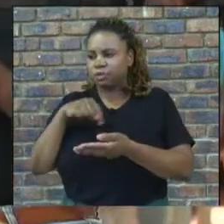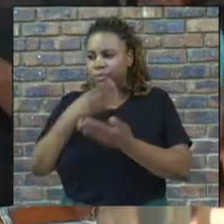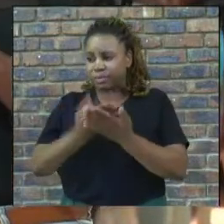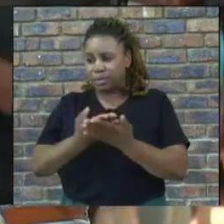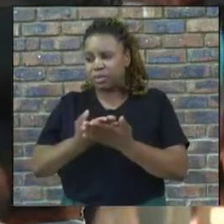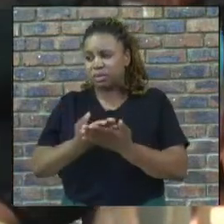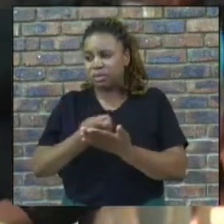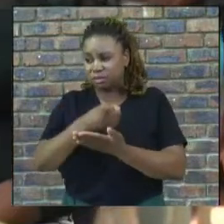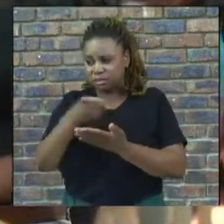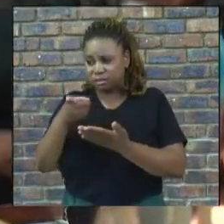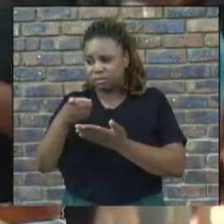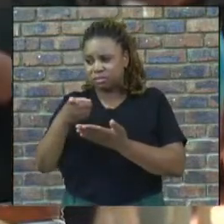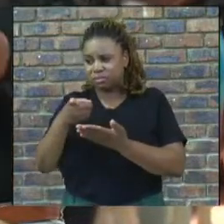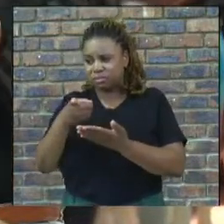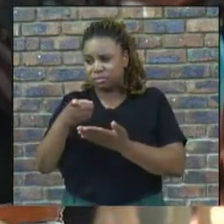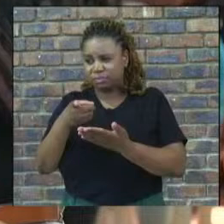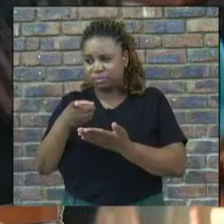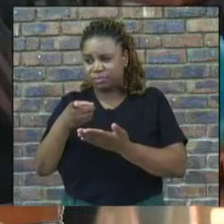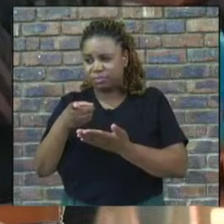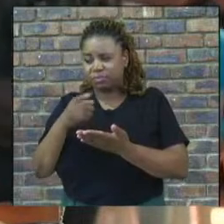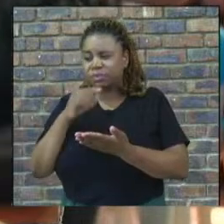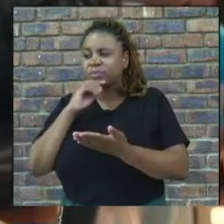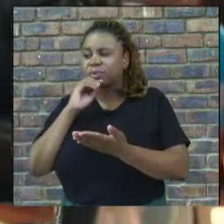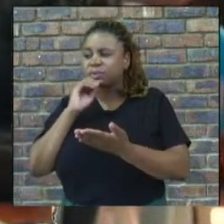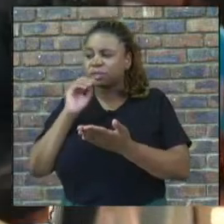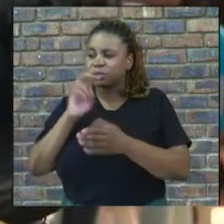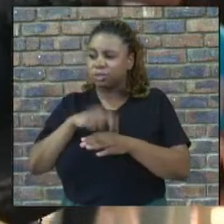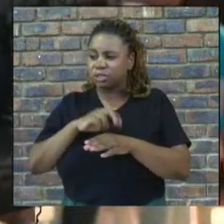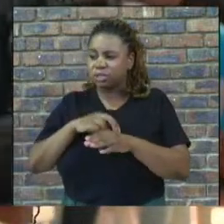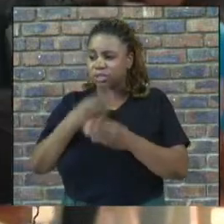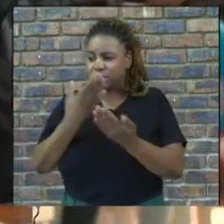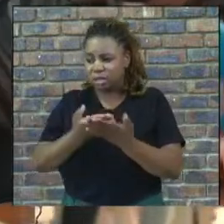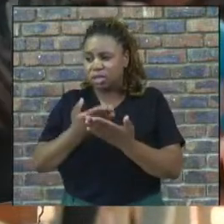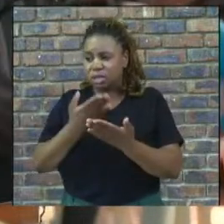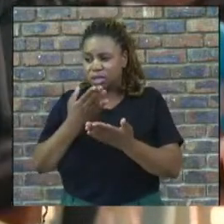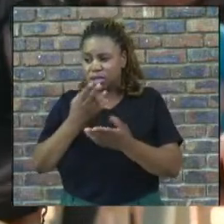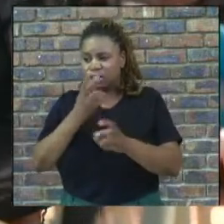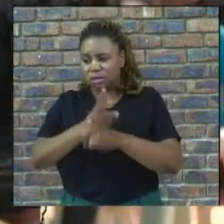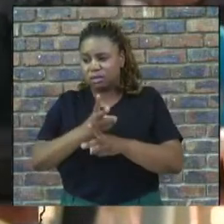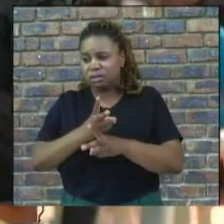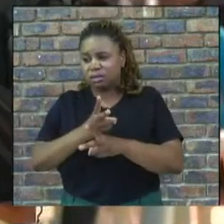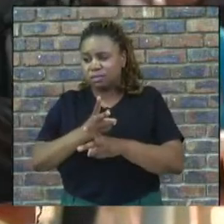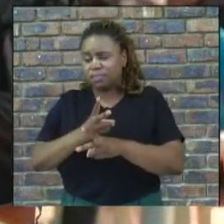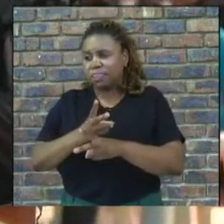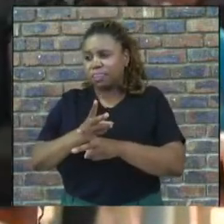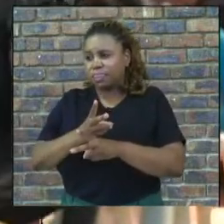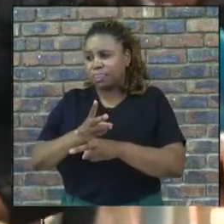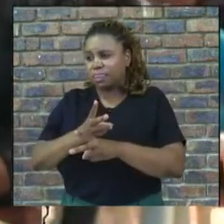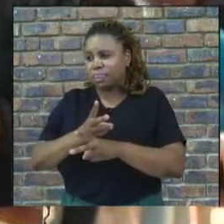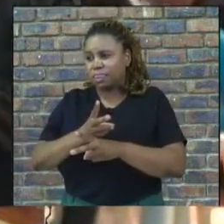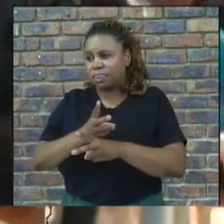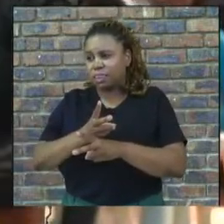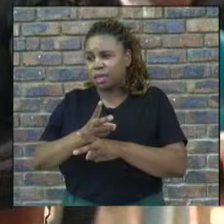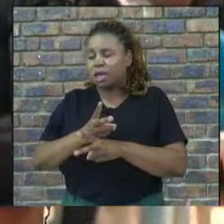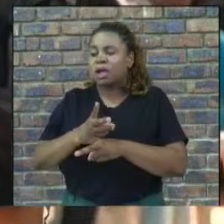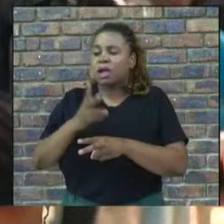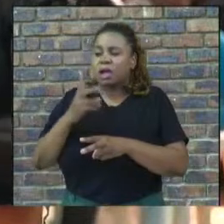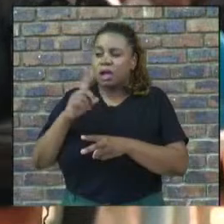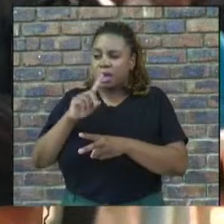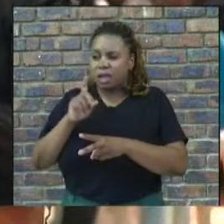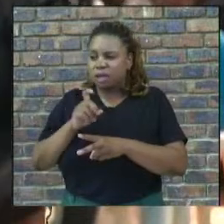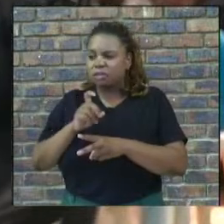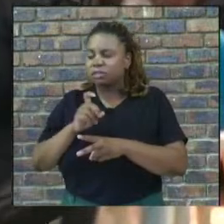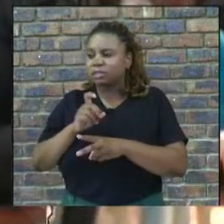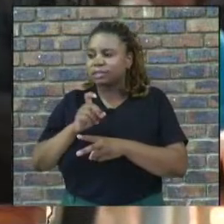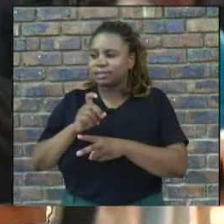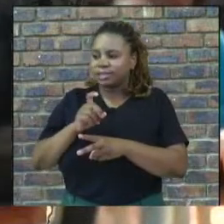batho ba Bophelong ko ka se economy re manage ho ntsha makula kaofela a neng a gana di tuck